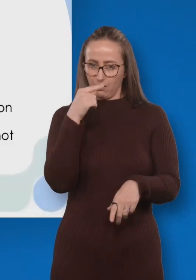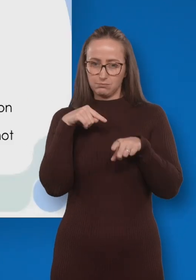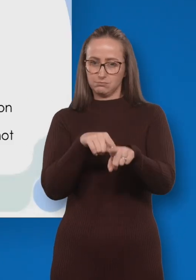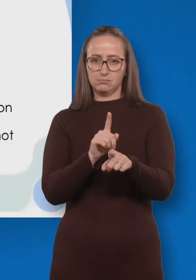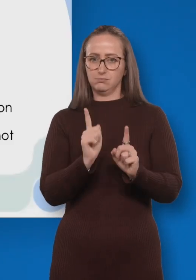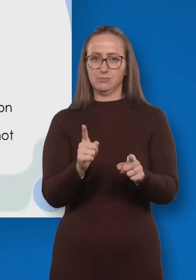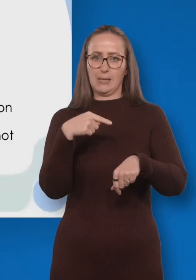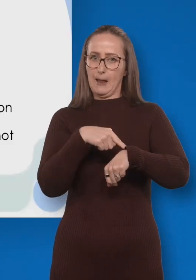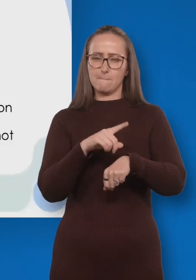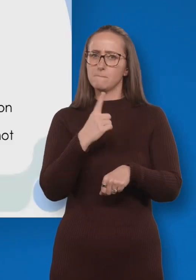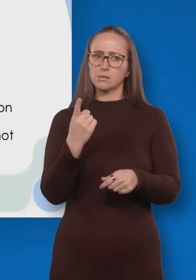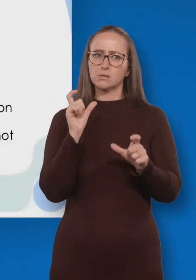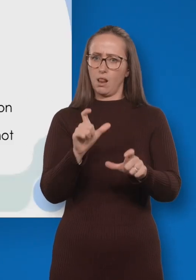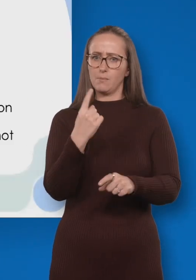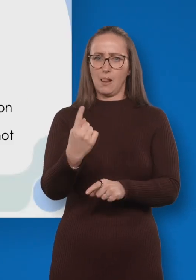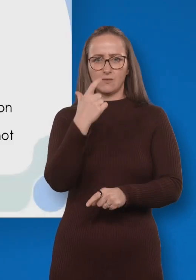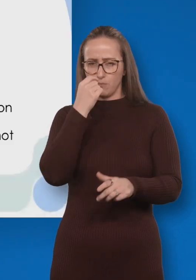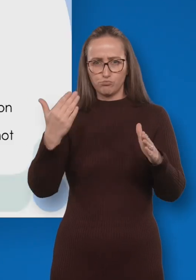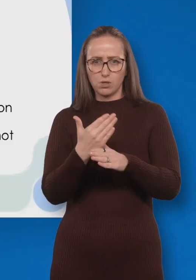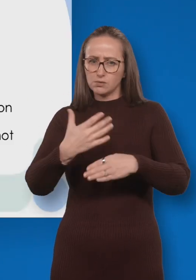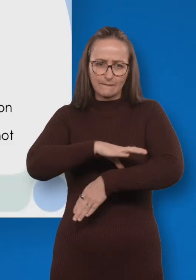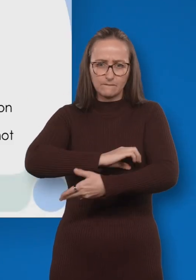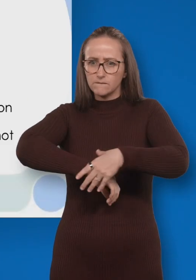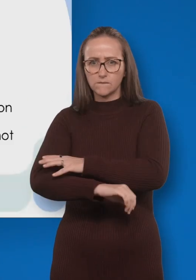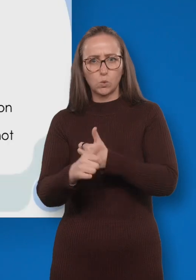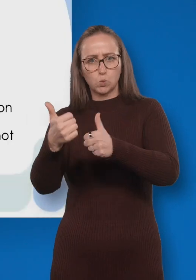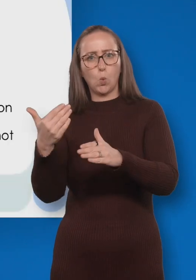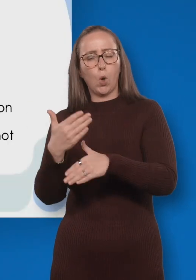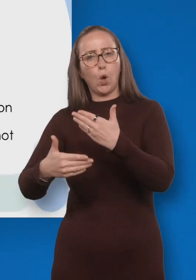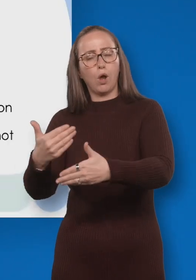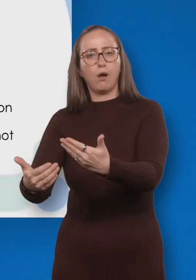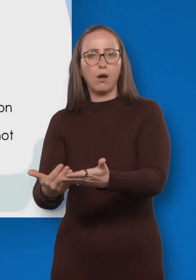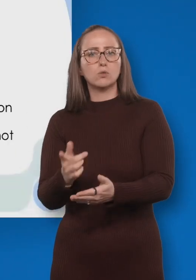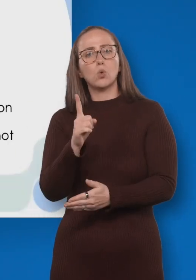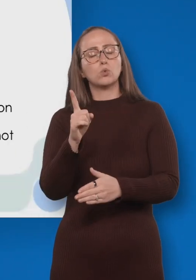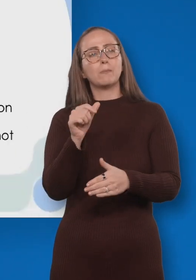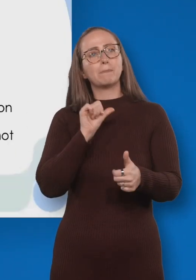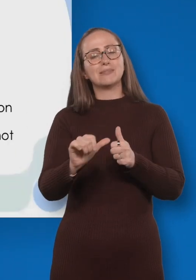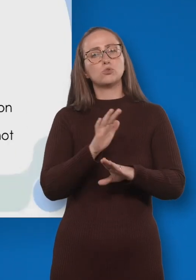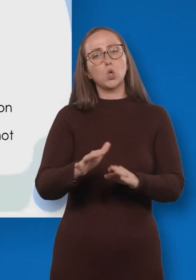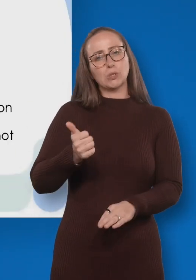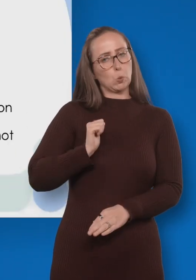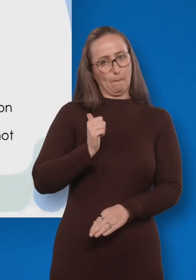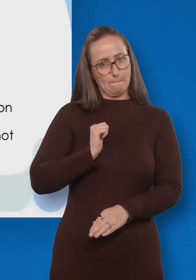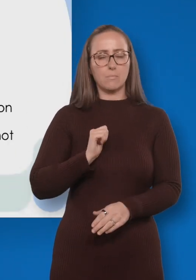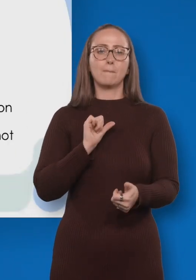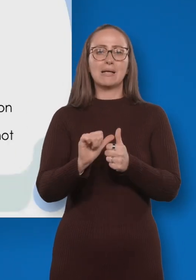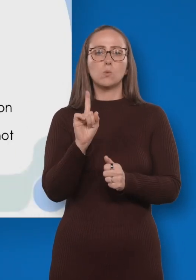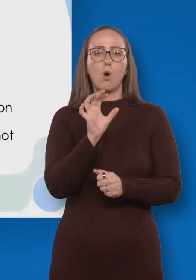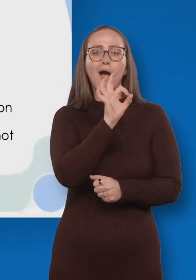doesn't mean they can be any less productive. So the idea would be, don't make any assumptions, ask people what they